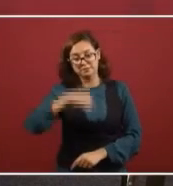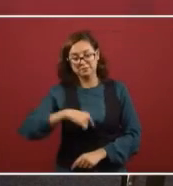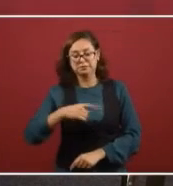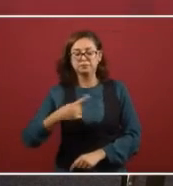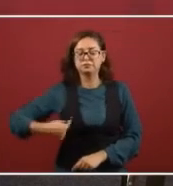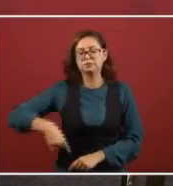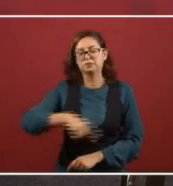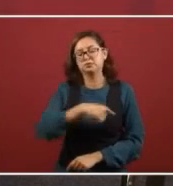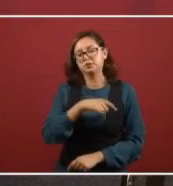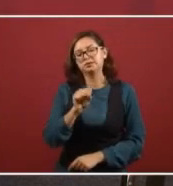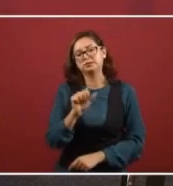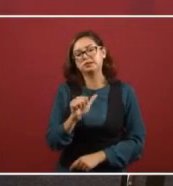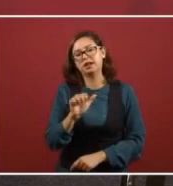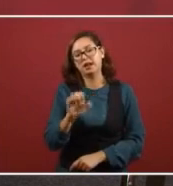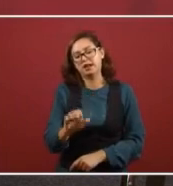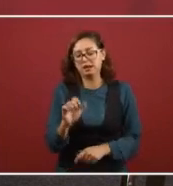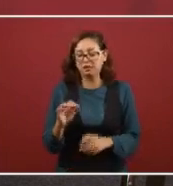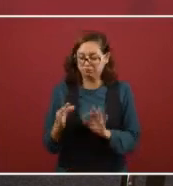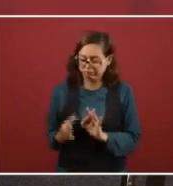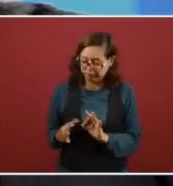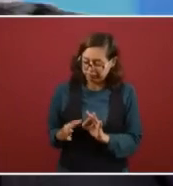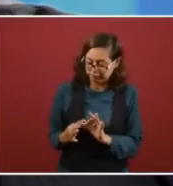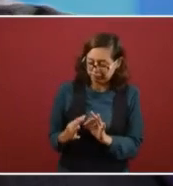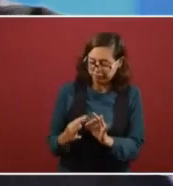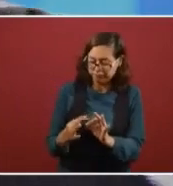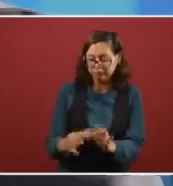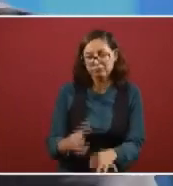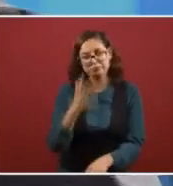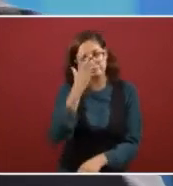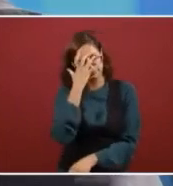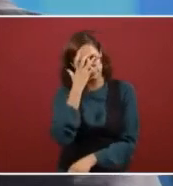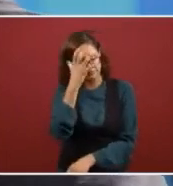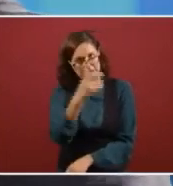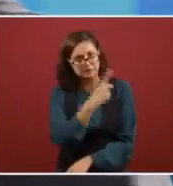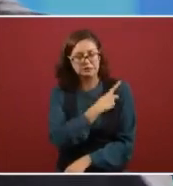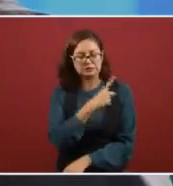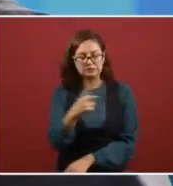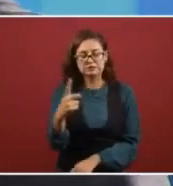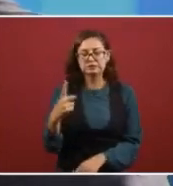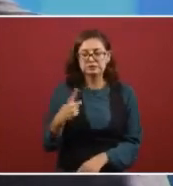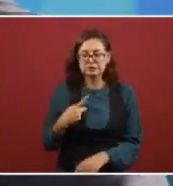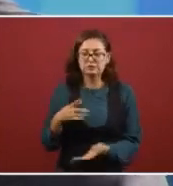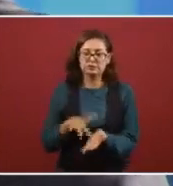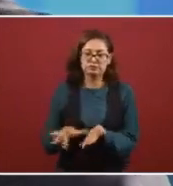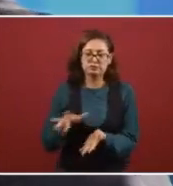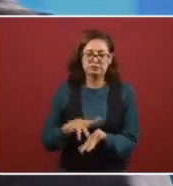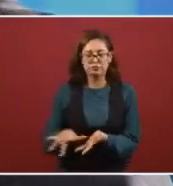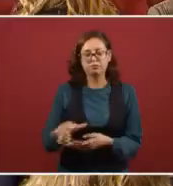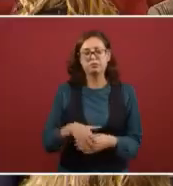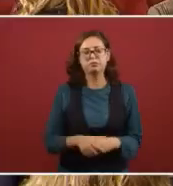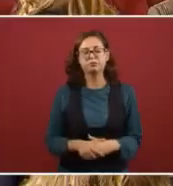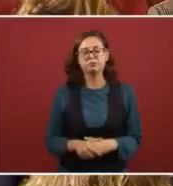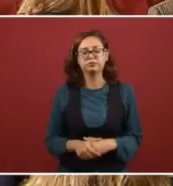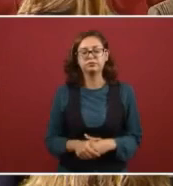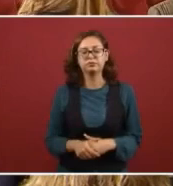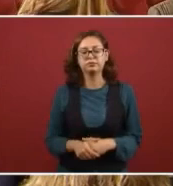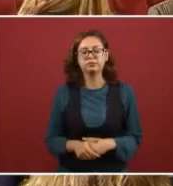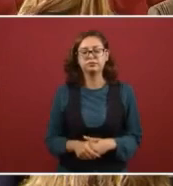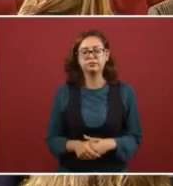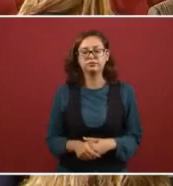the Institute is going to be used for, that money, and they're going to expedite it because they want to give that money to